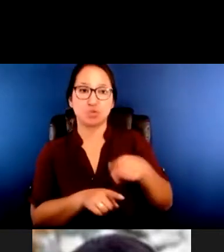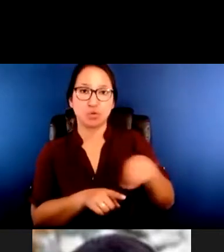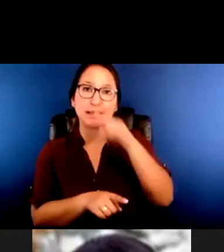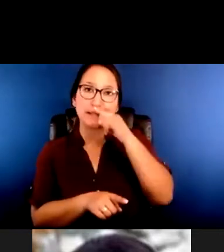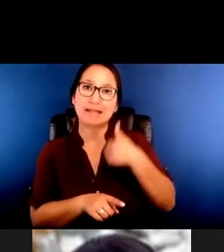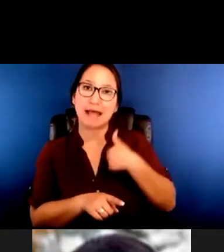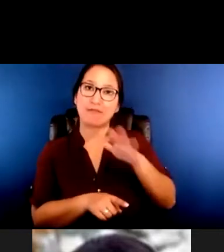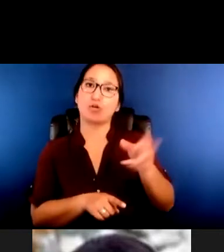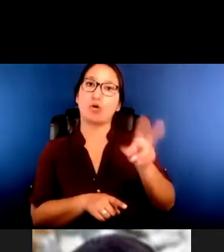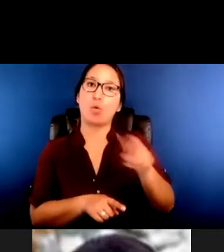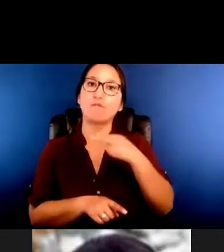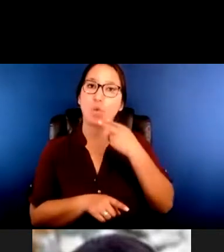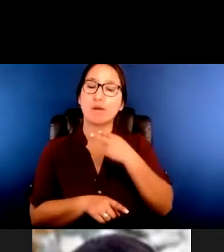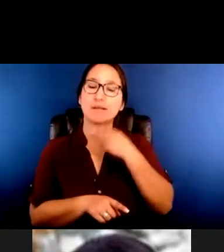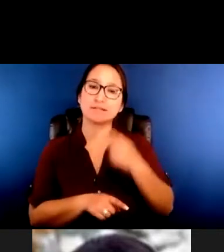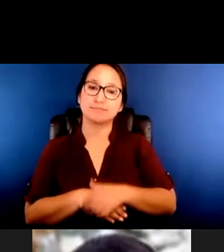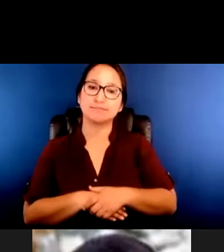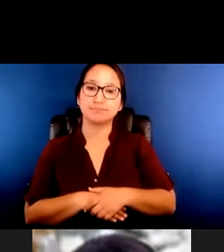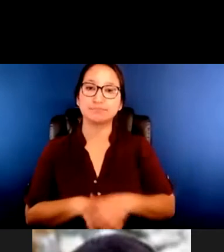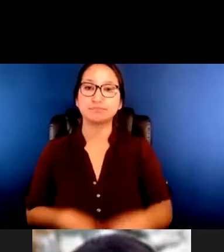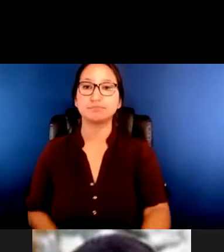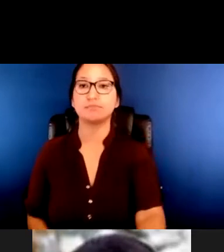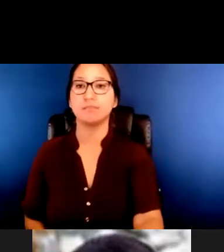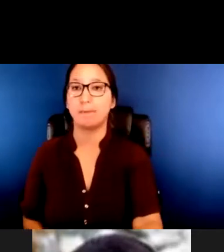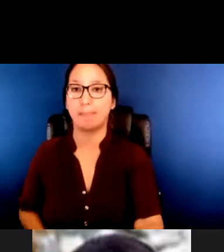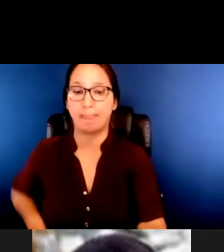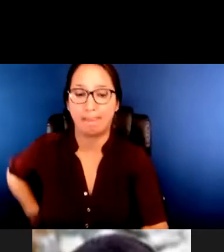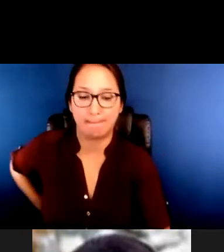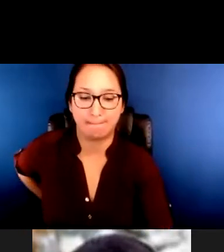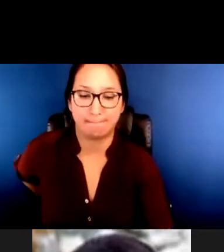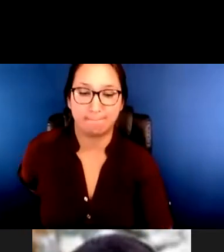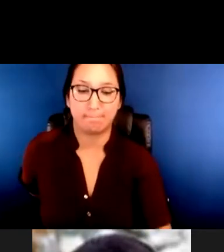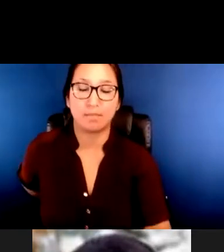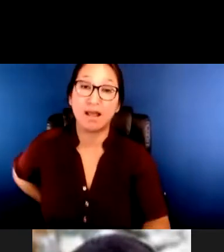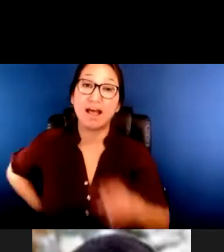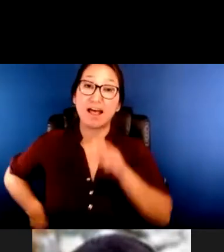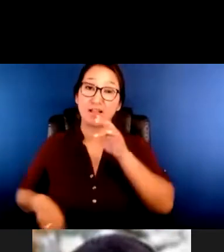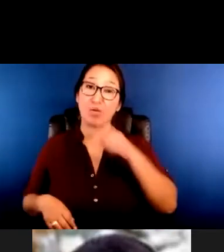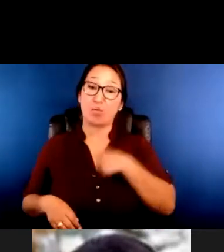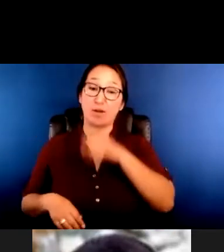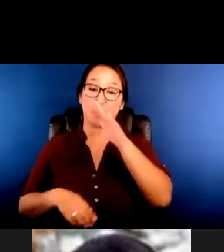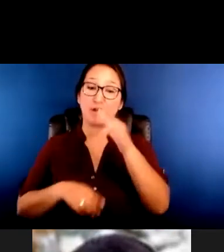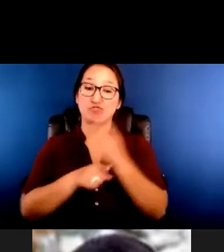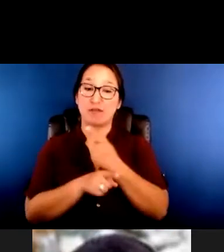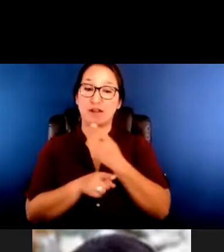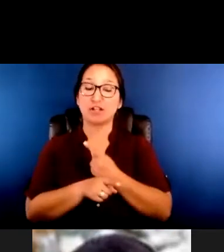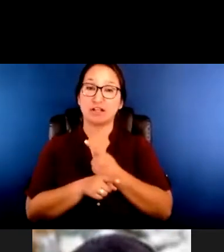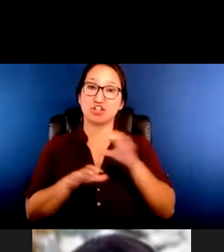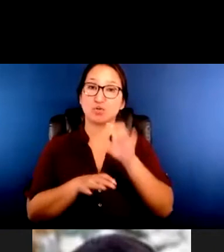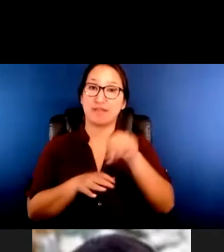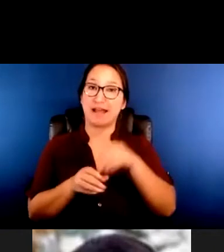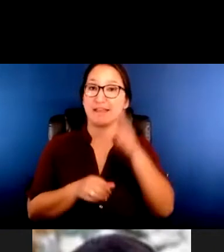to regularly do this in the future. It was also another pilot because this pandemic and the kids not being here is